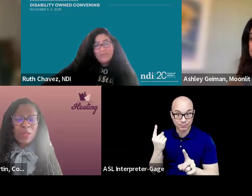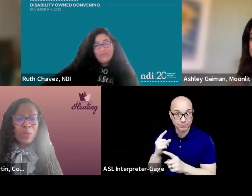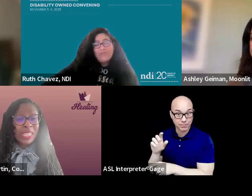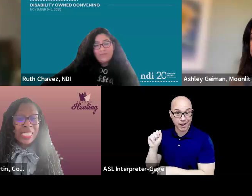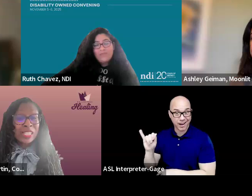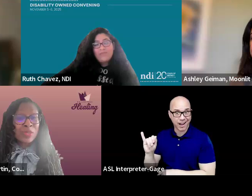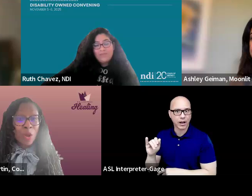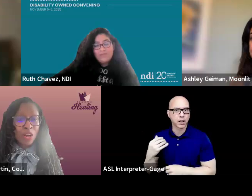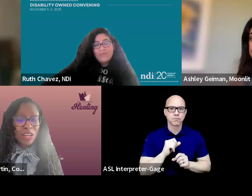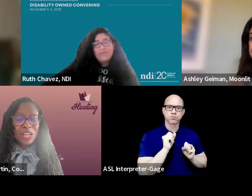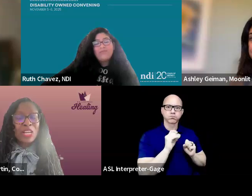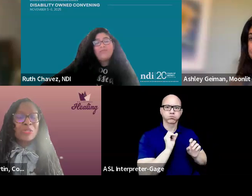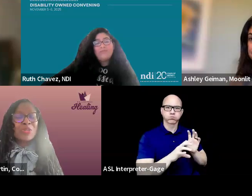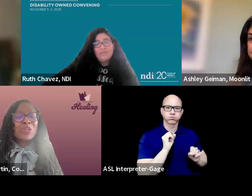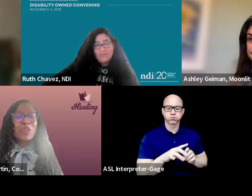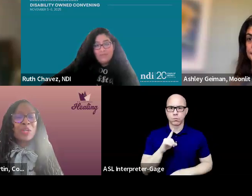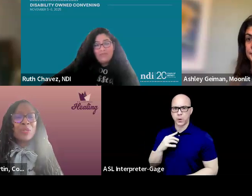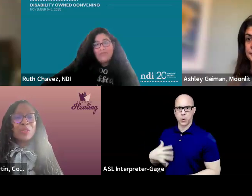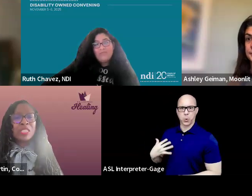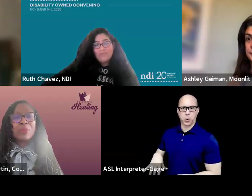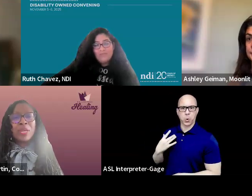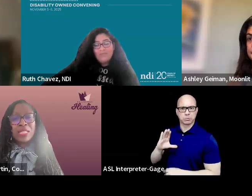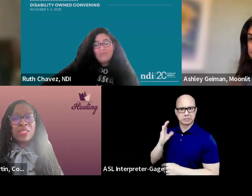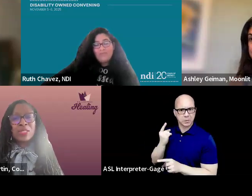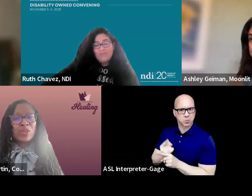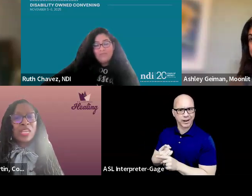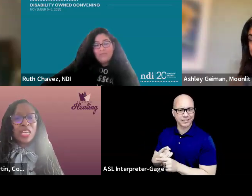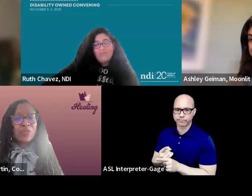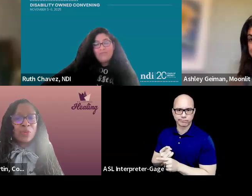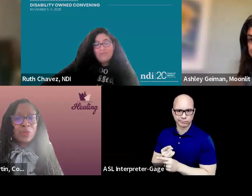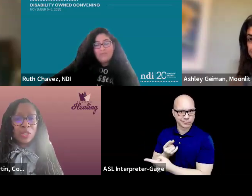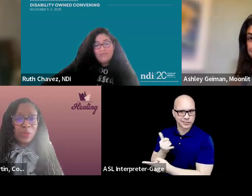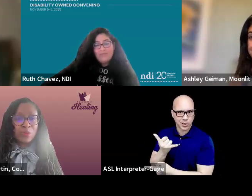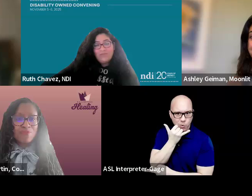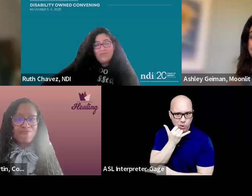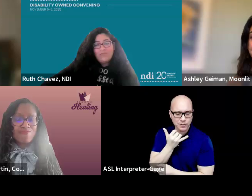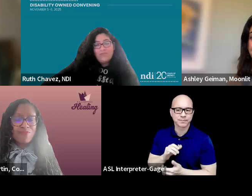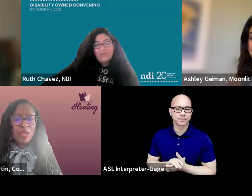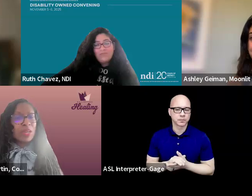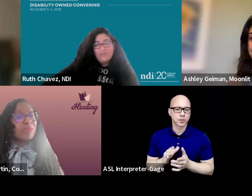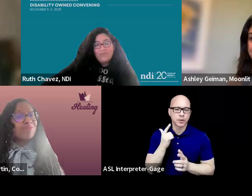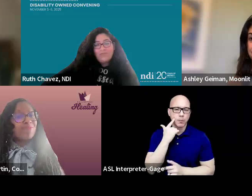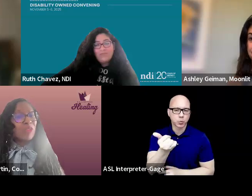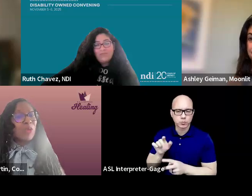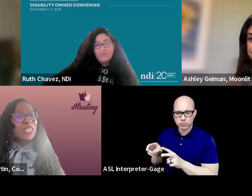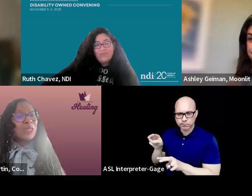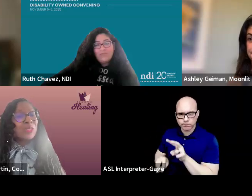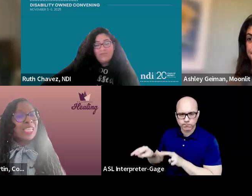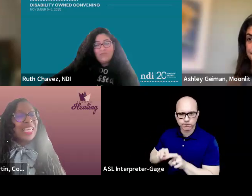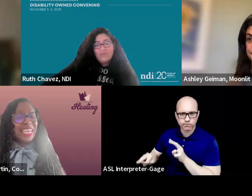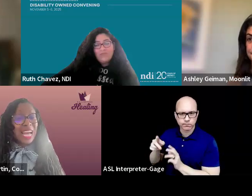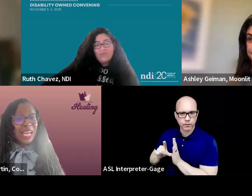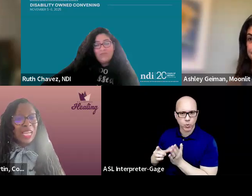convincing even when it is wrong. So your credibility depends on your careful review.